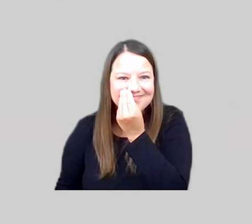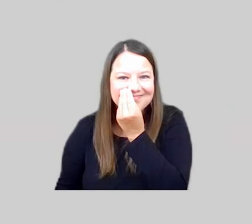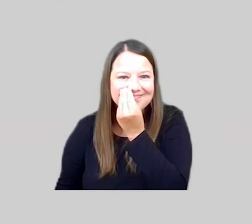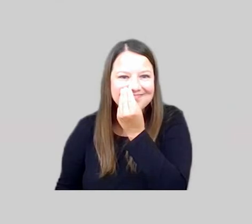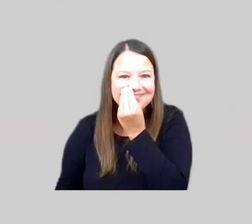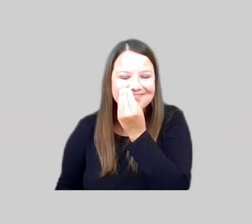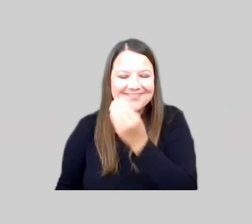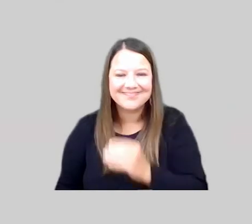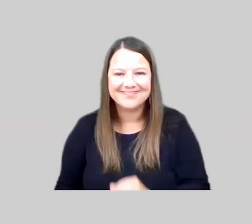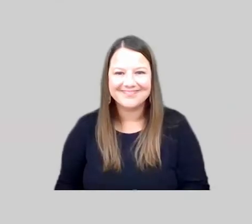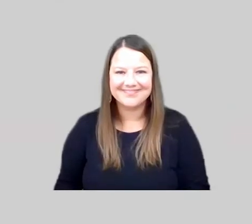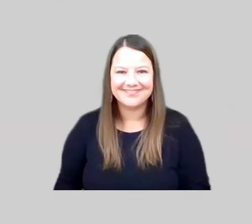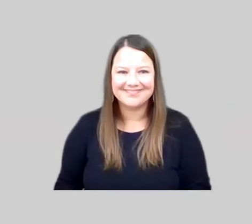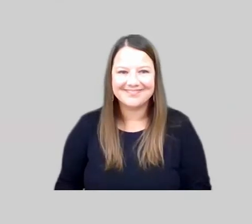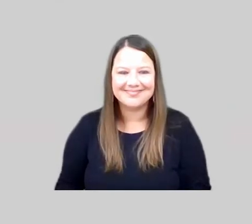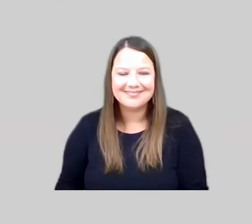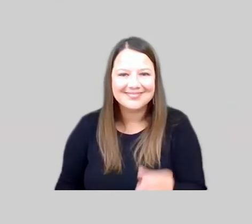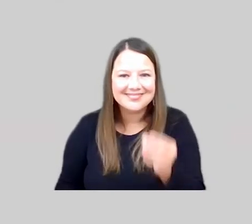Flowers.